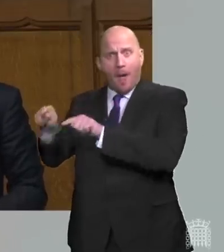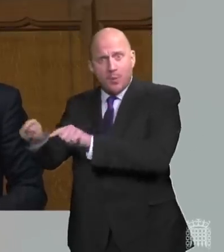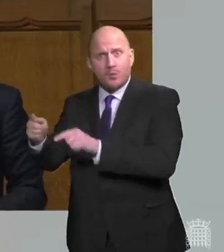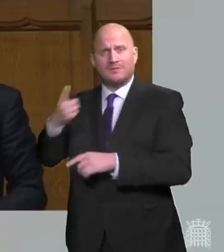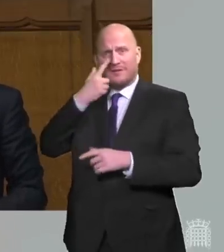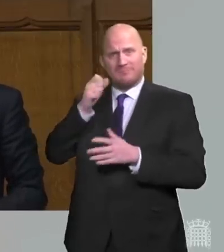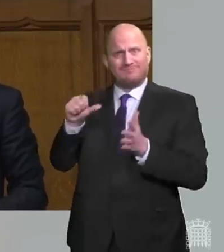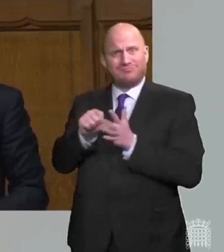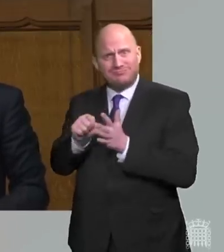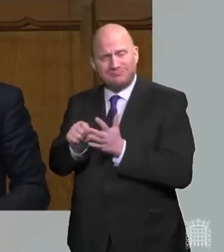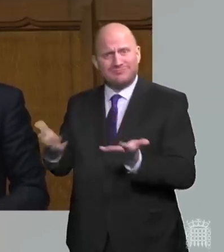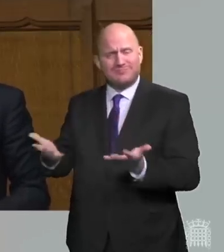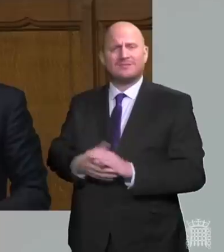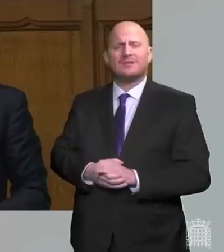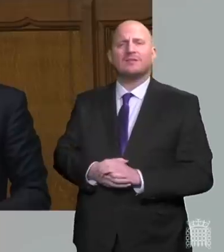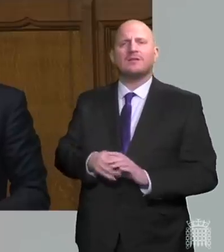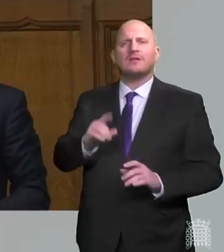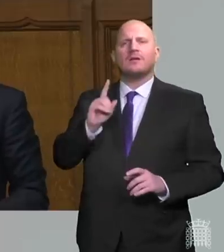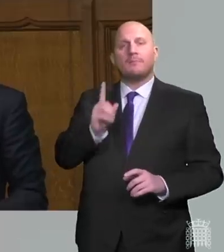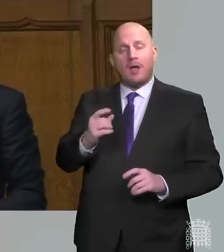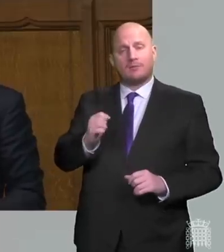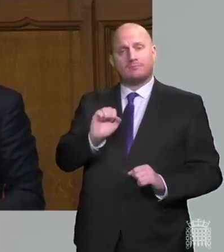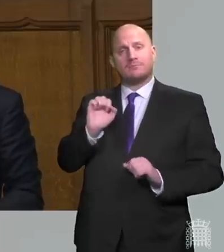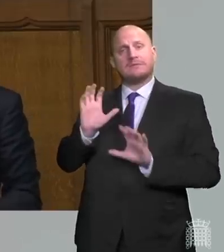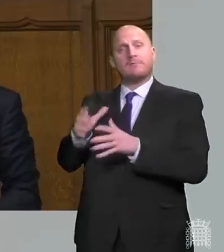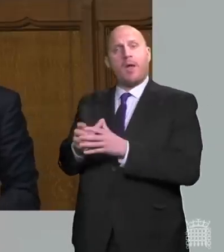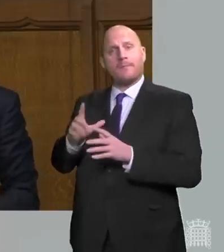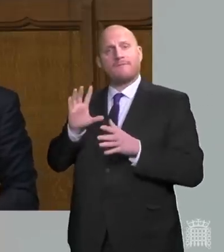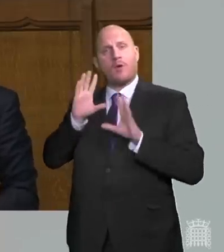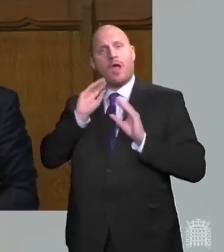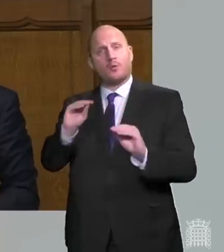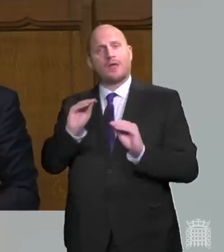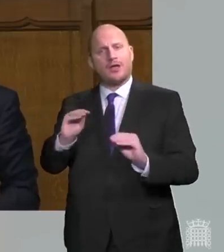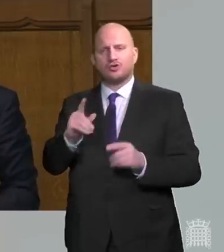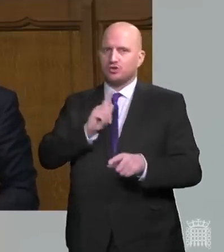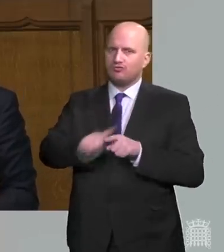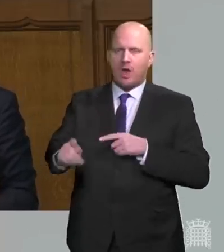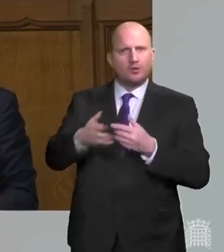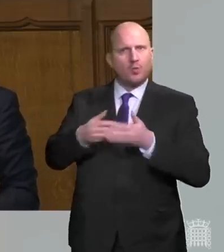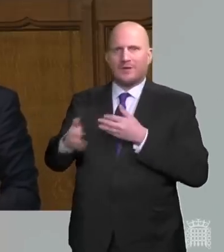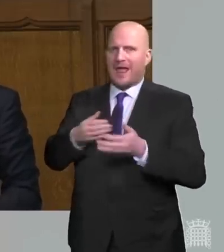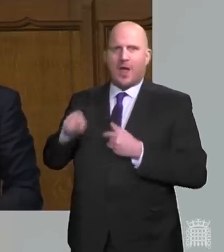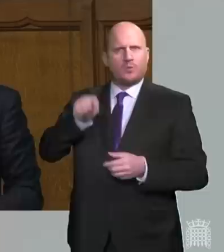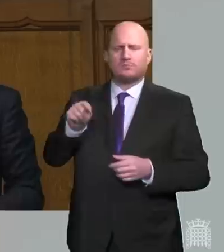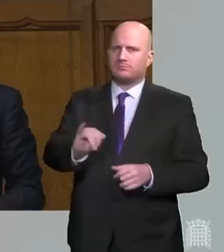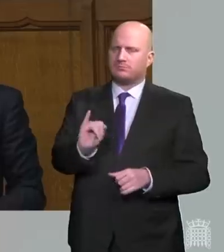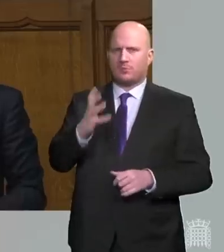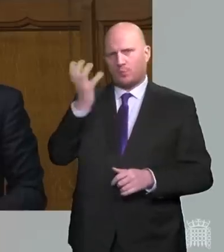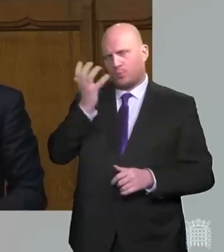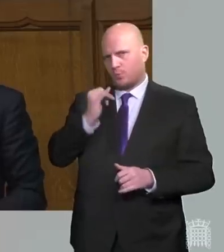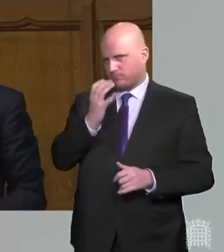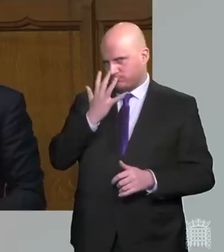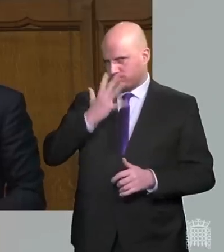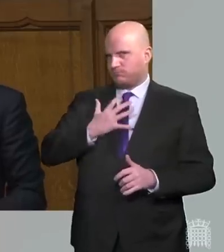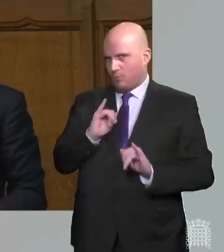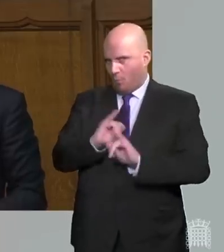some impressive and excellent work done by the Department of Education to address this terrible practice, what more can my right